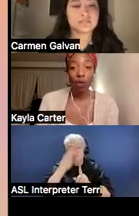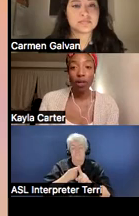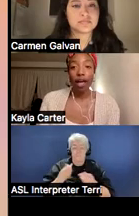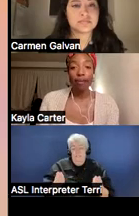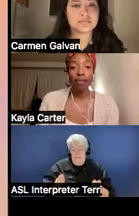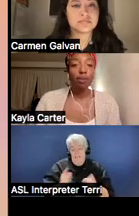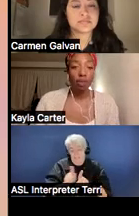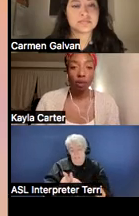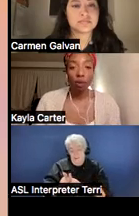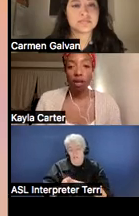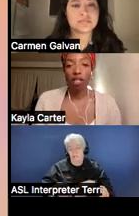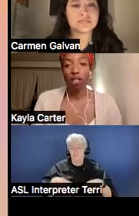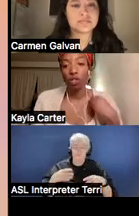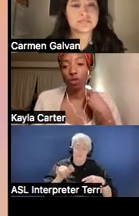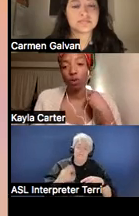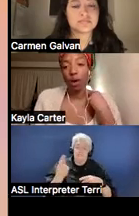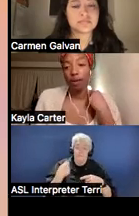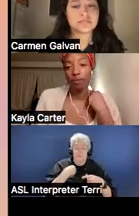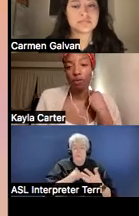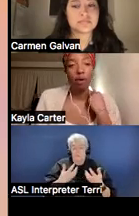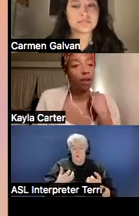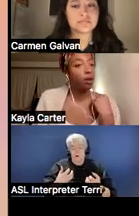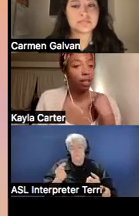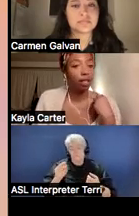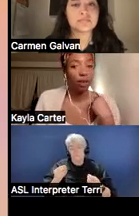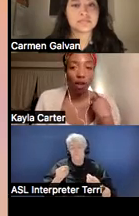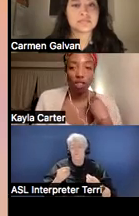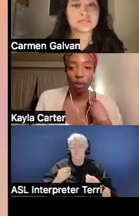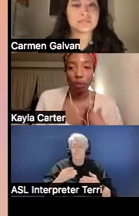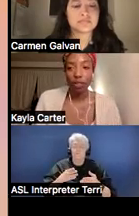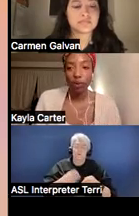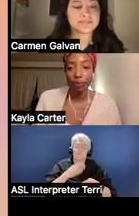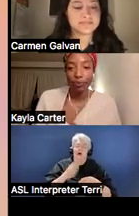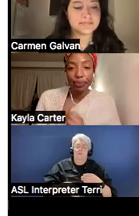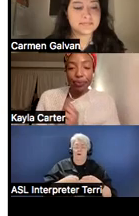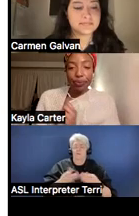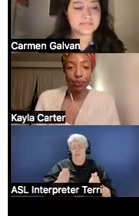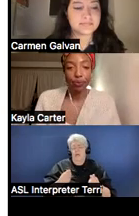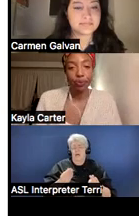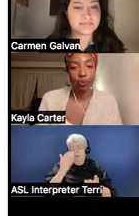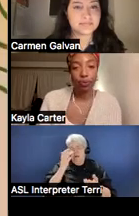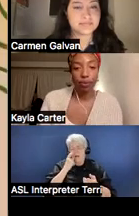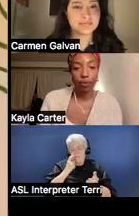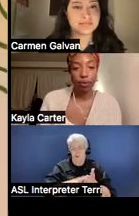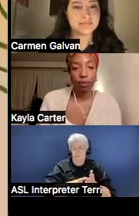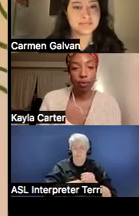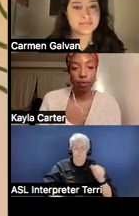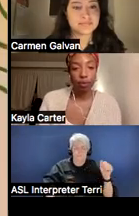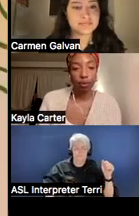So that's something that we wanted to round out our land acknowledgement with as well.